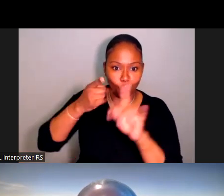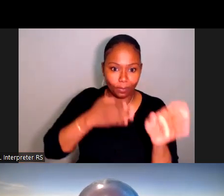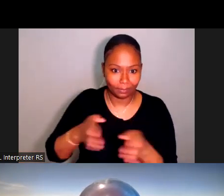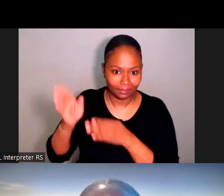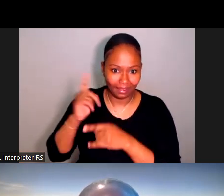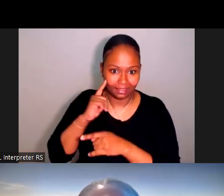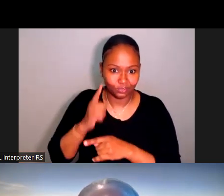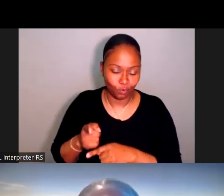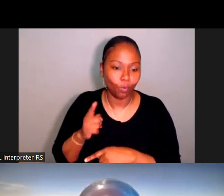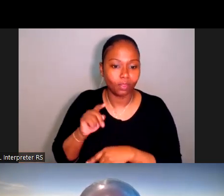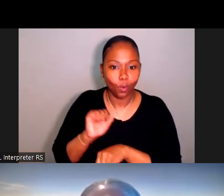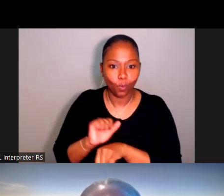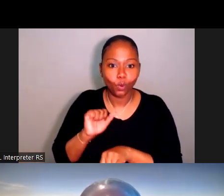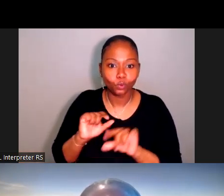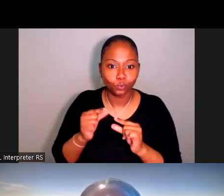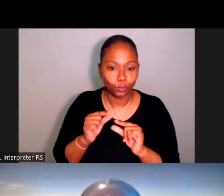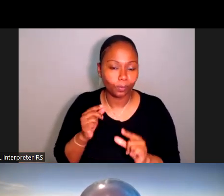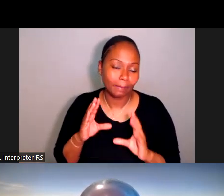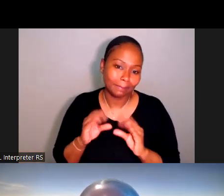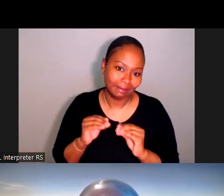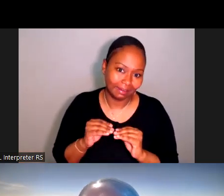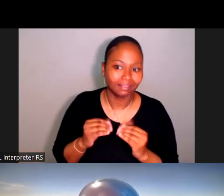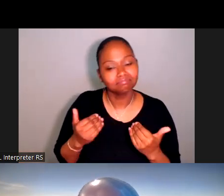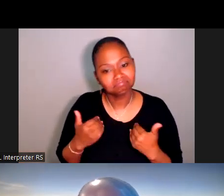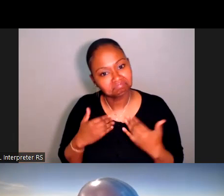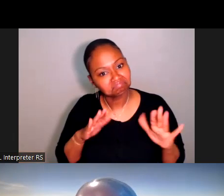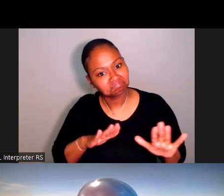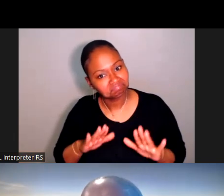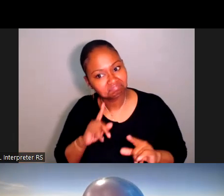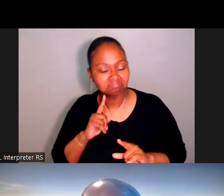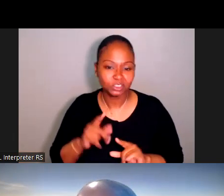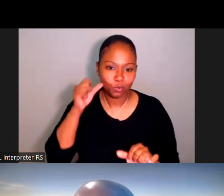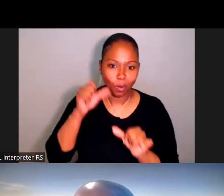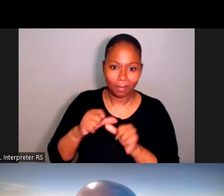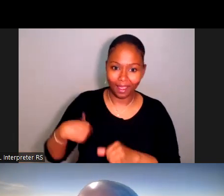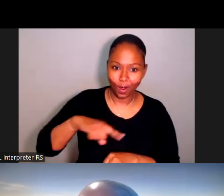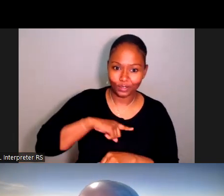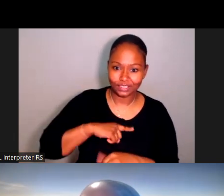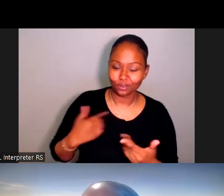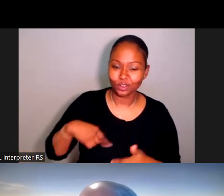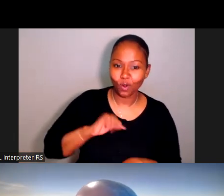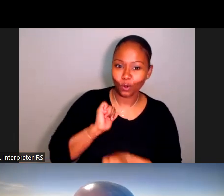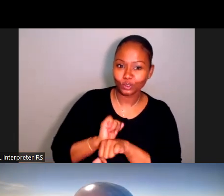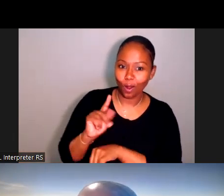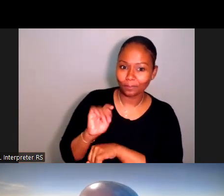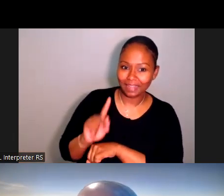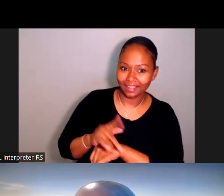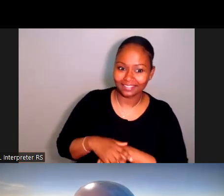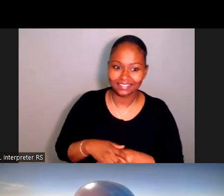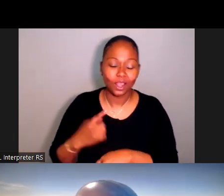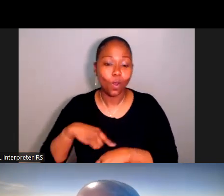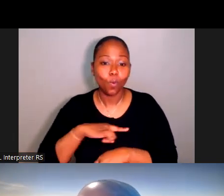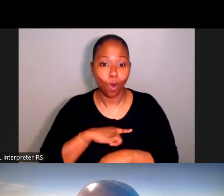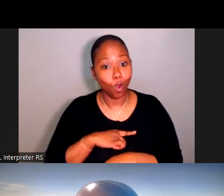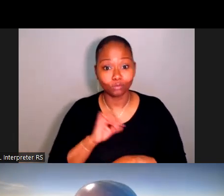group meetings, let's take a minute to remind ourselves of what it is that we are tasked to do. This work group is tasked